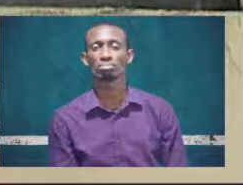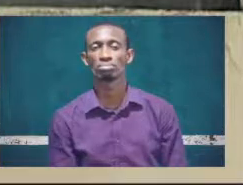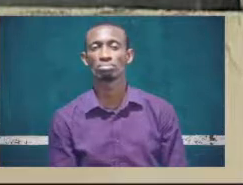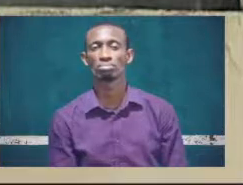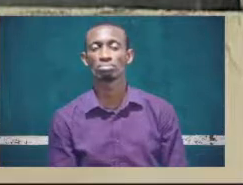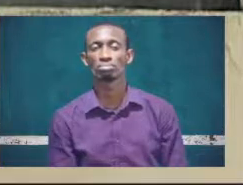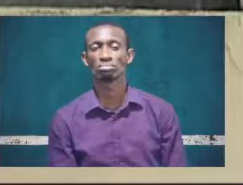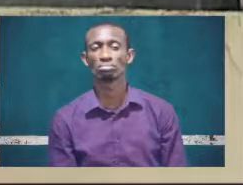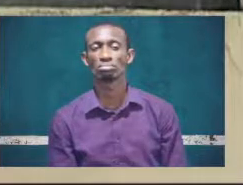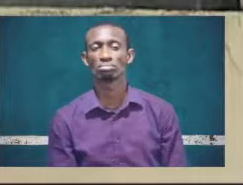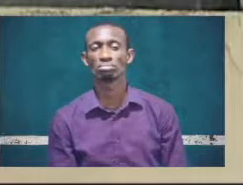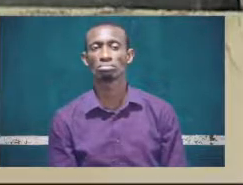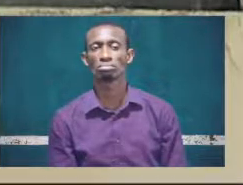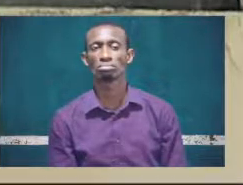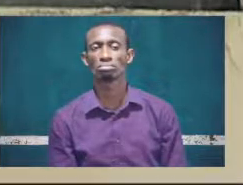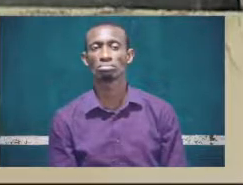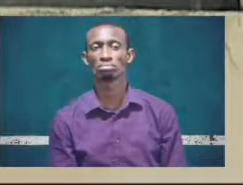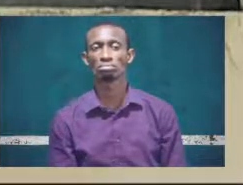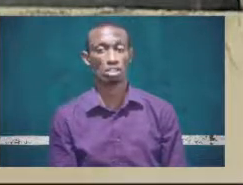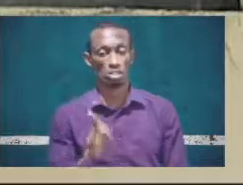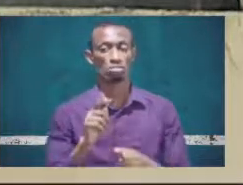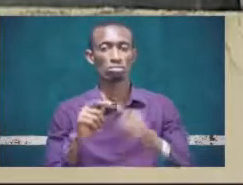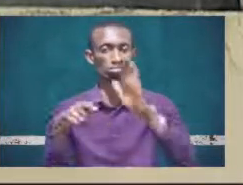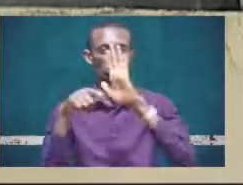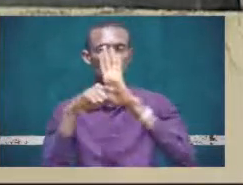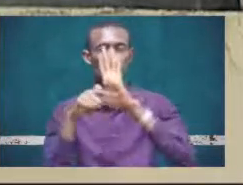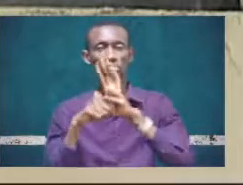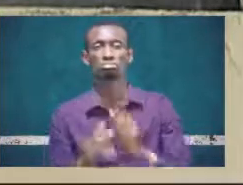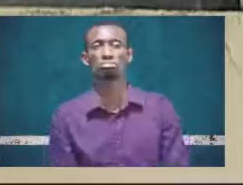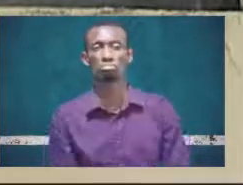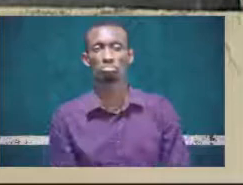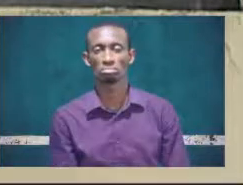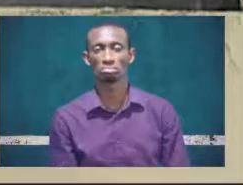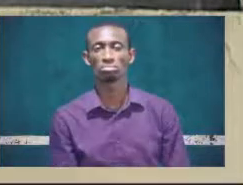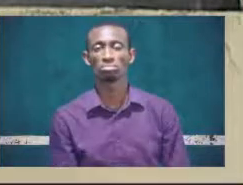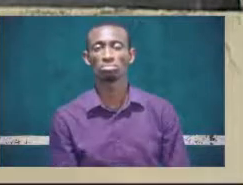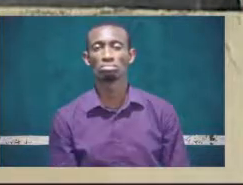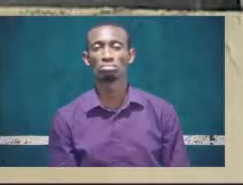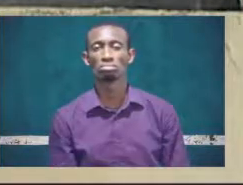And here it will be negative. Also, we have